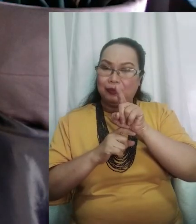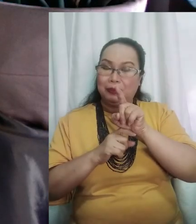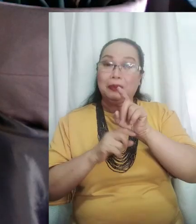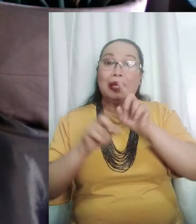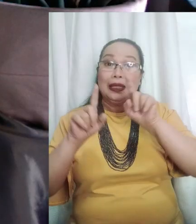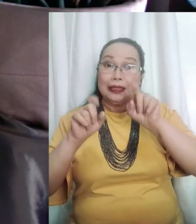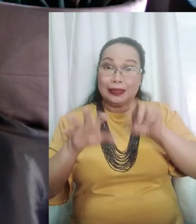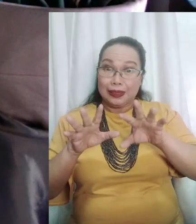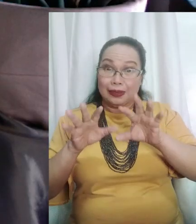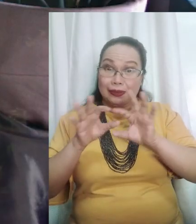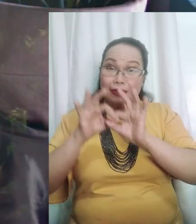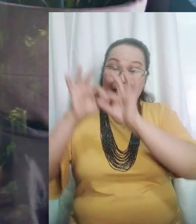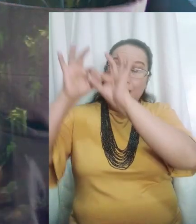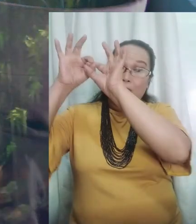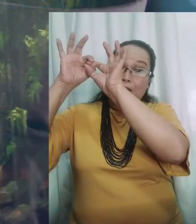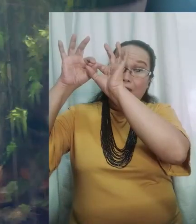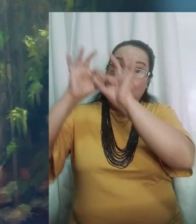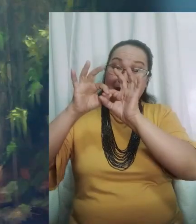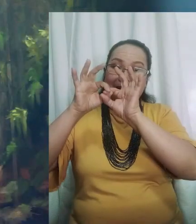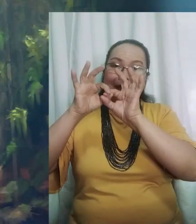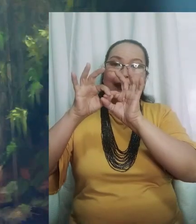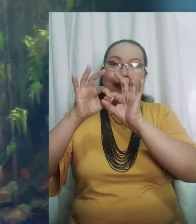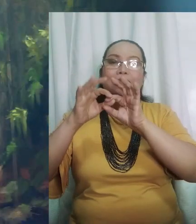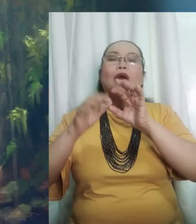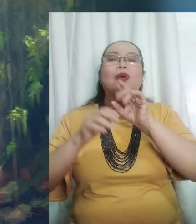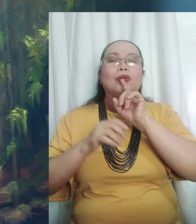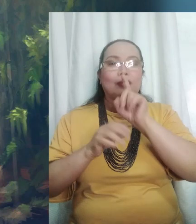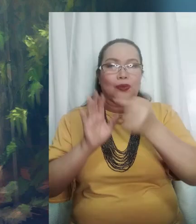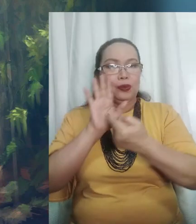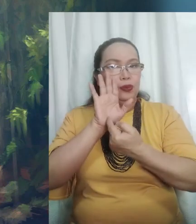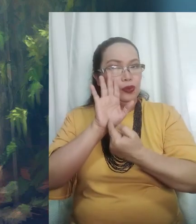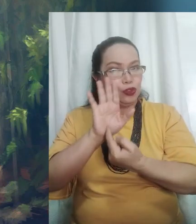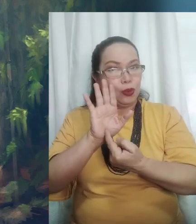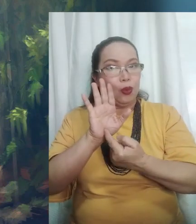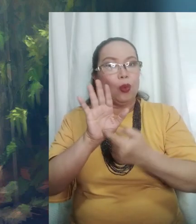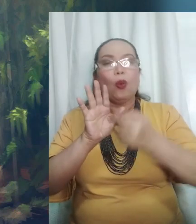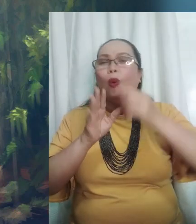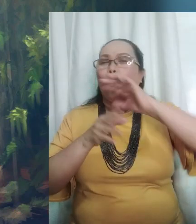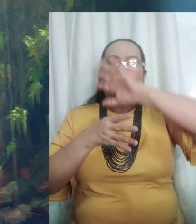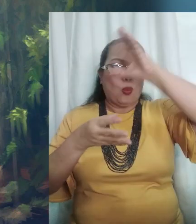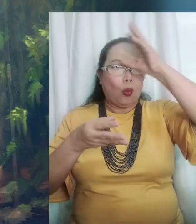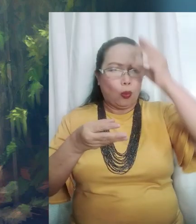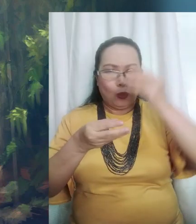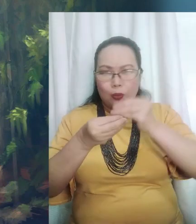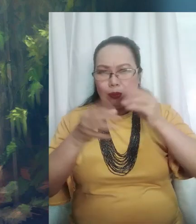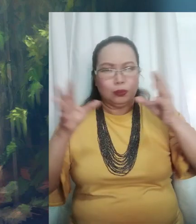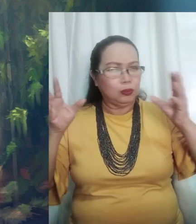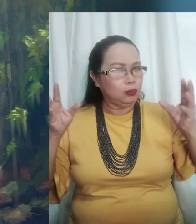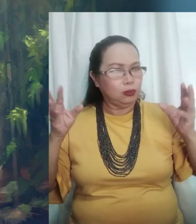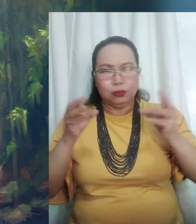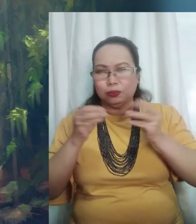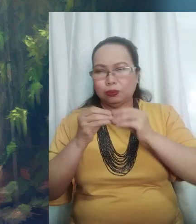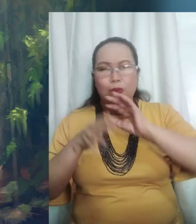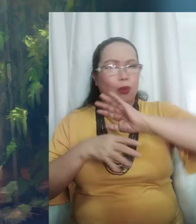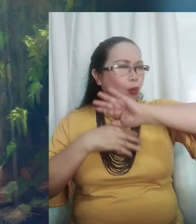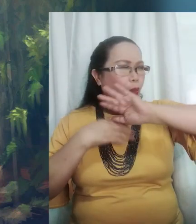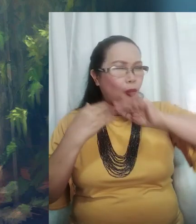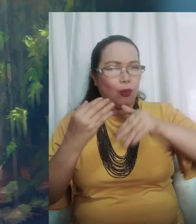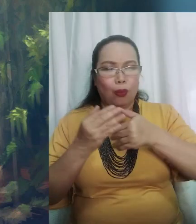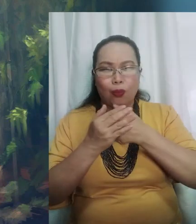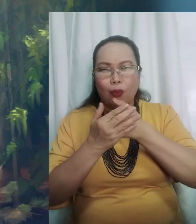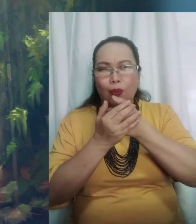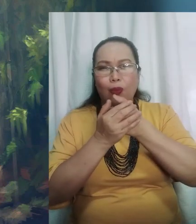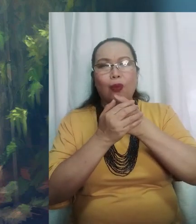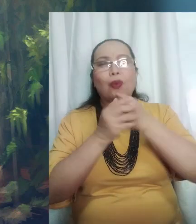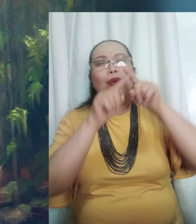marked by total dependence on God. Let me repeat that. The tested connection is marked